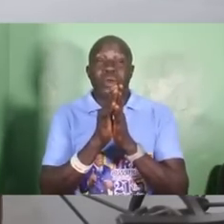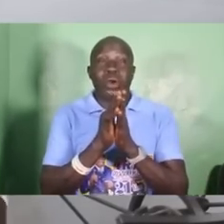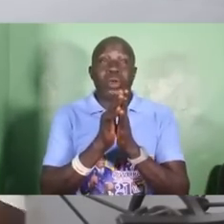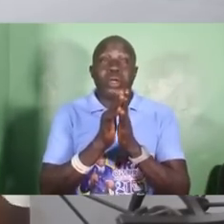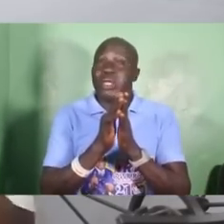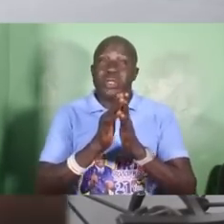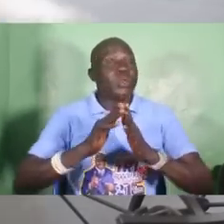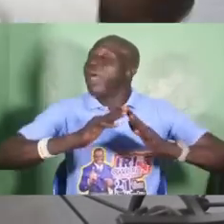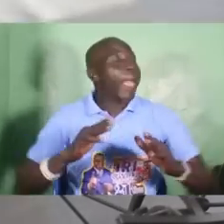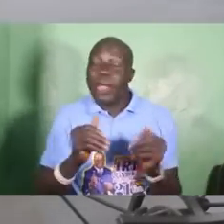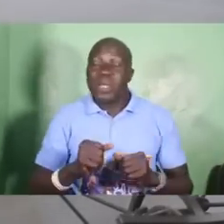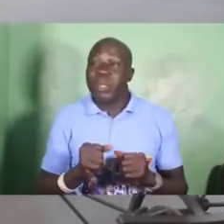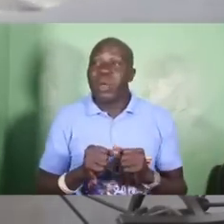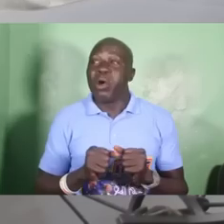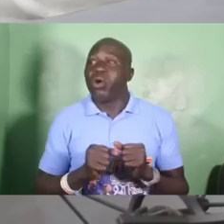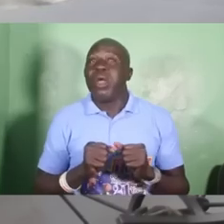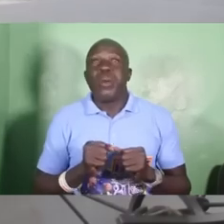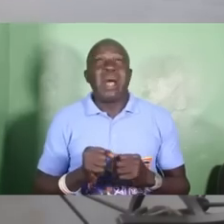Oruka Jesu. Yes. Oruka Jesu. O.